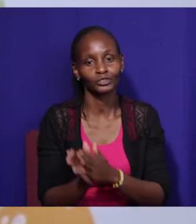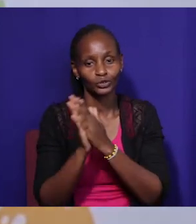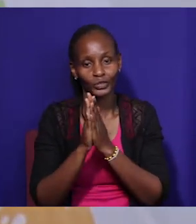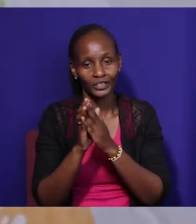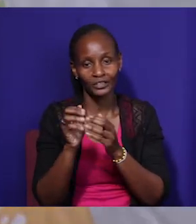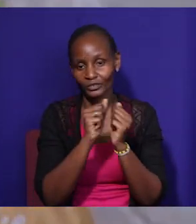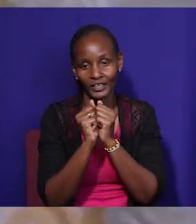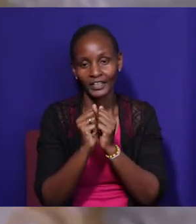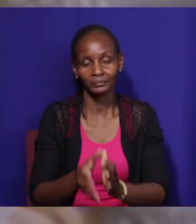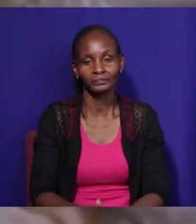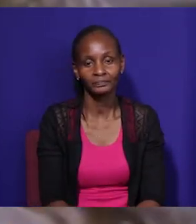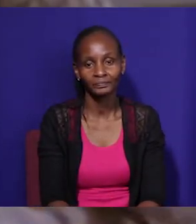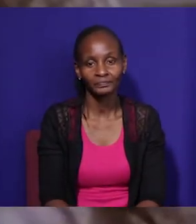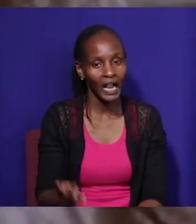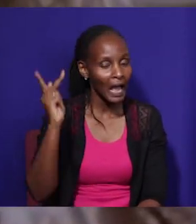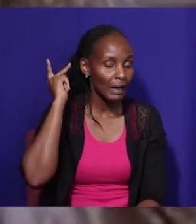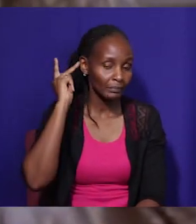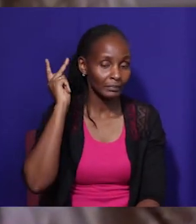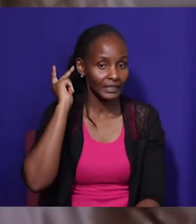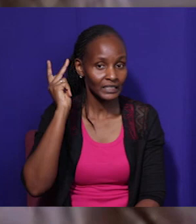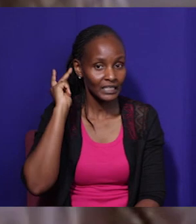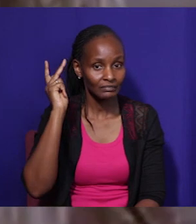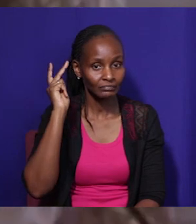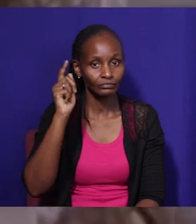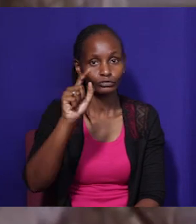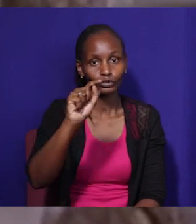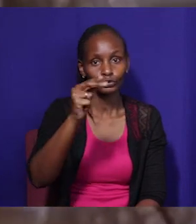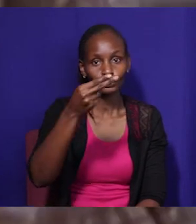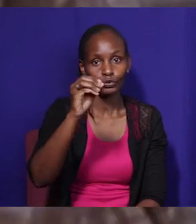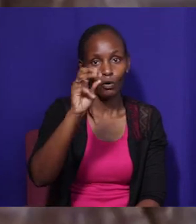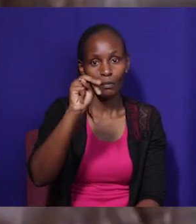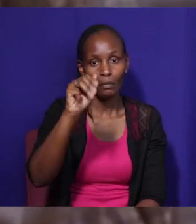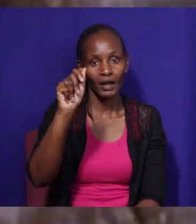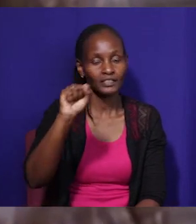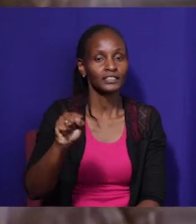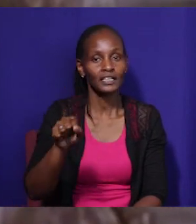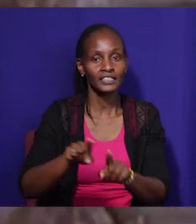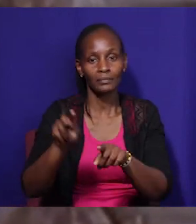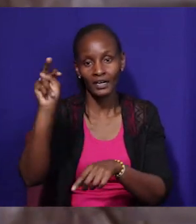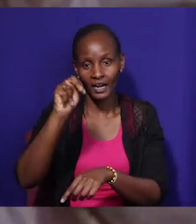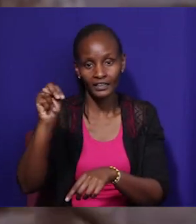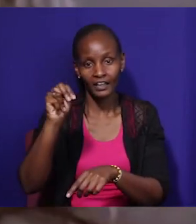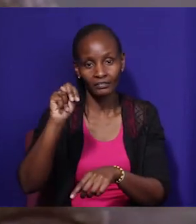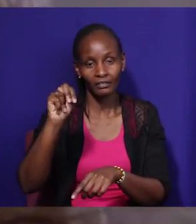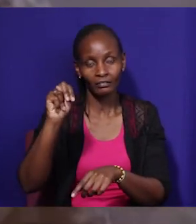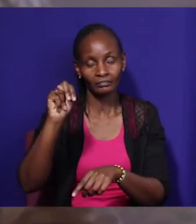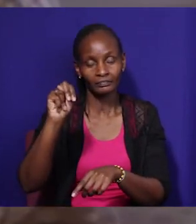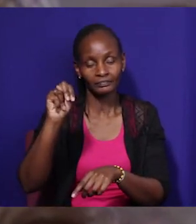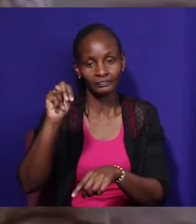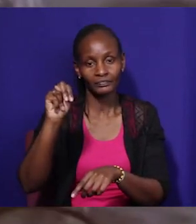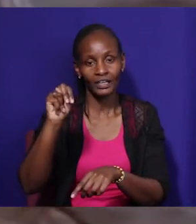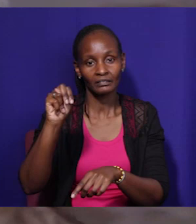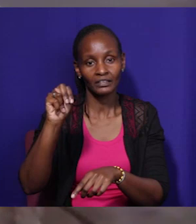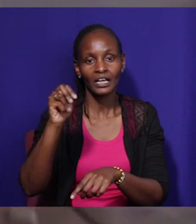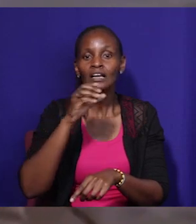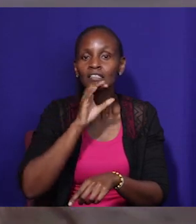together. Simon Peter, Thomas, called the twin, Nathaniel, the one from Cana in Galilee, the sons